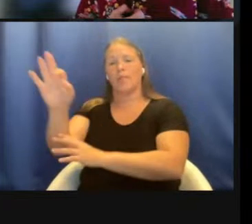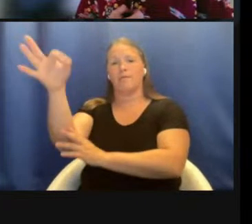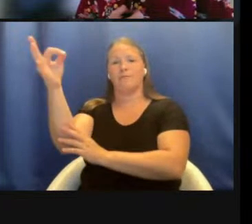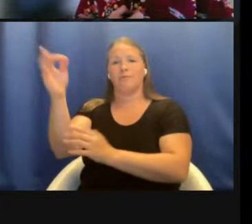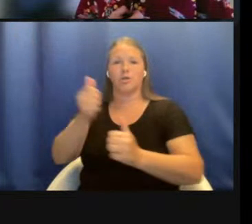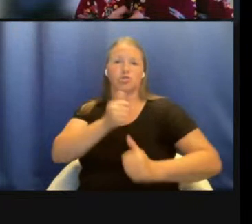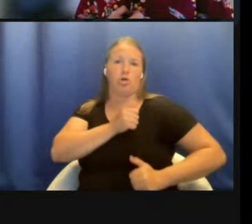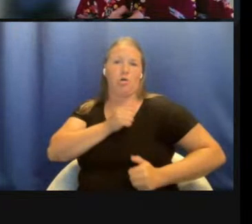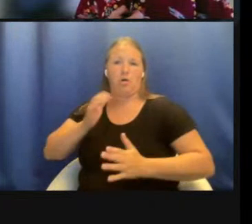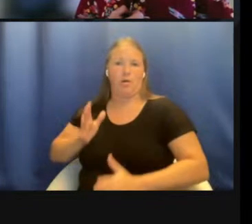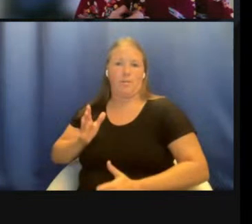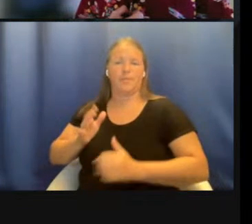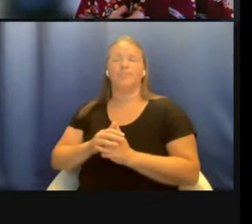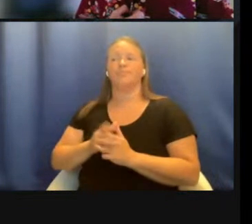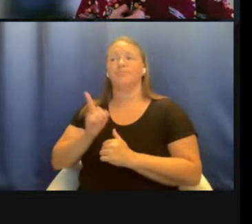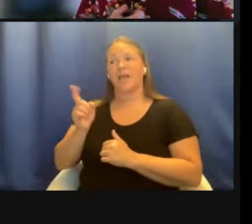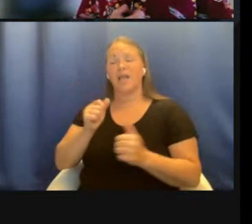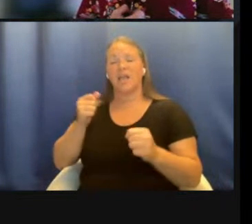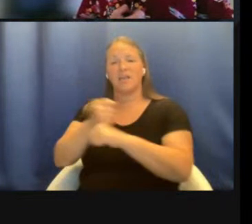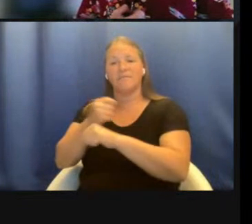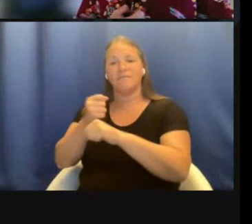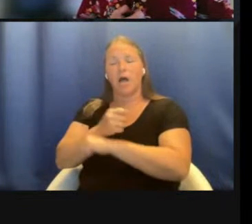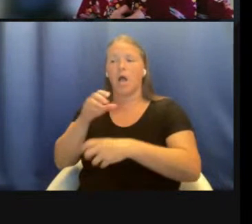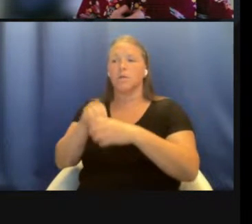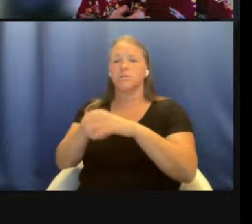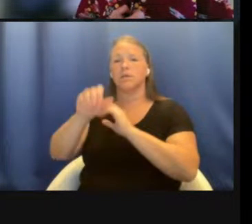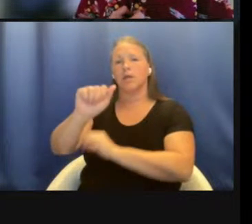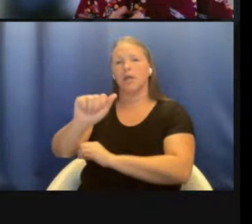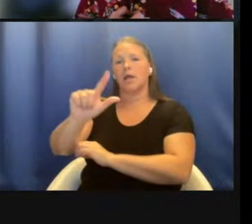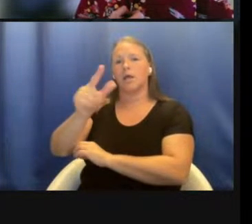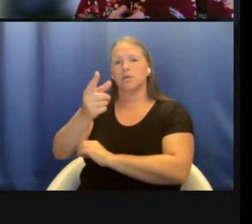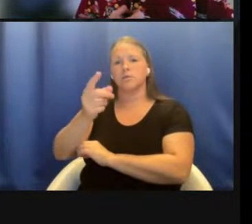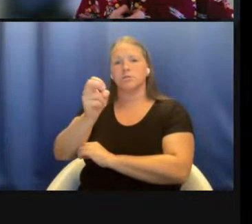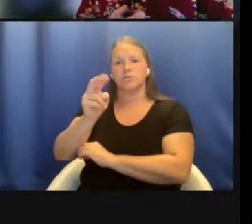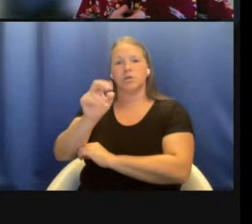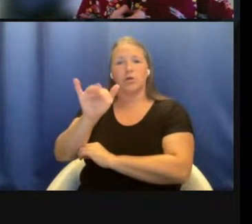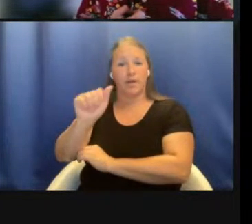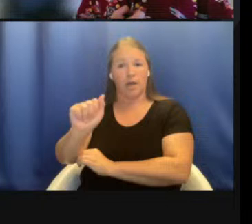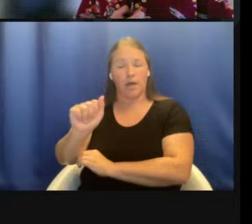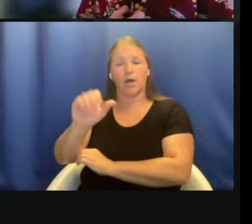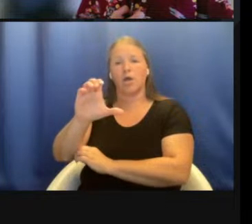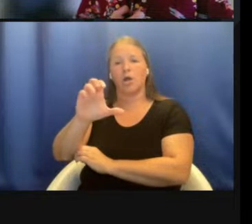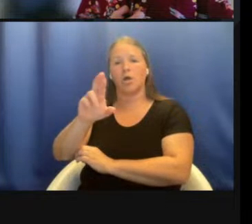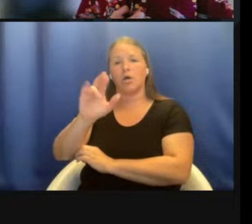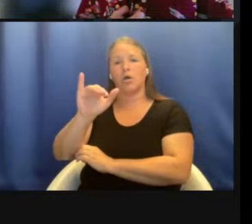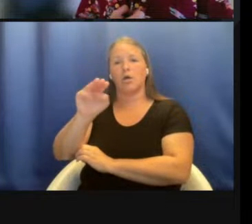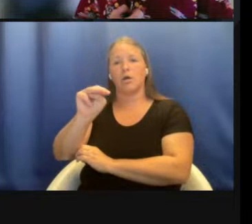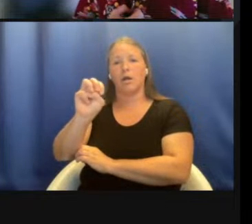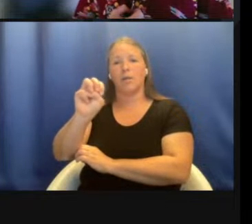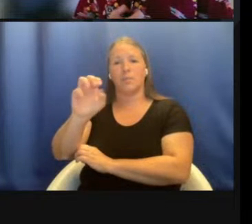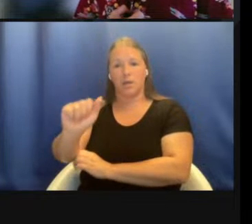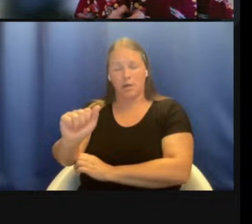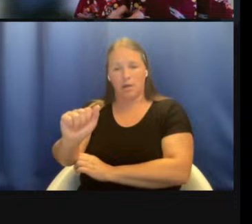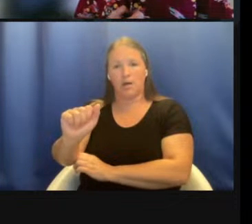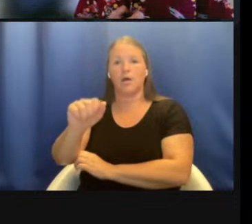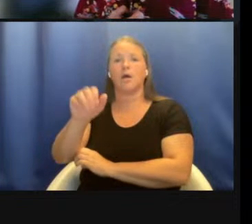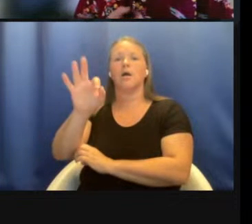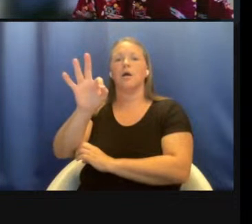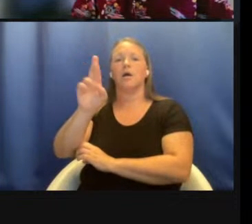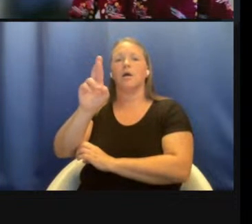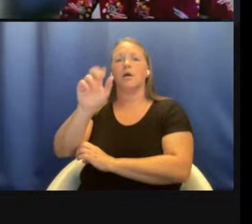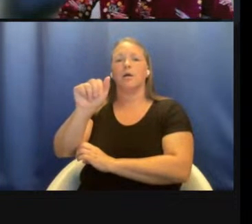He fights in Algeria, the Crimea, the Franco-Prussian War, all receiving medals for his bravery. Much to